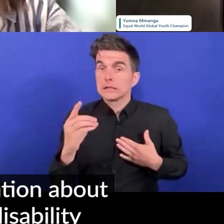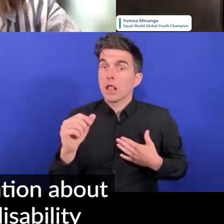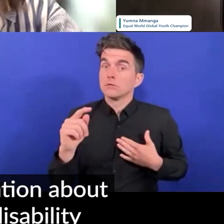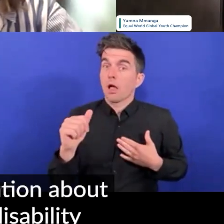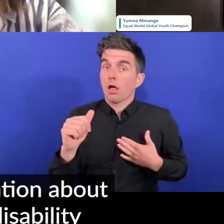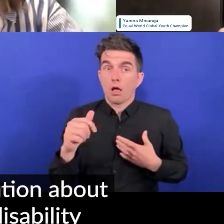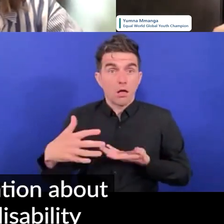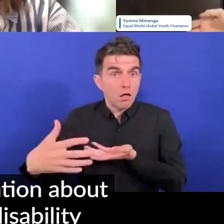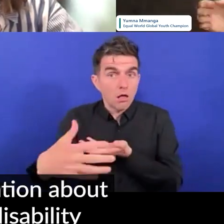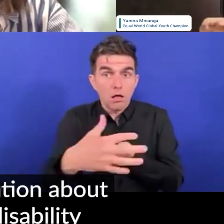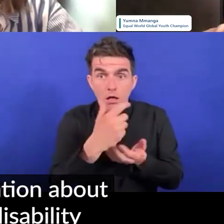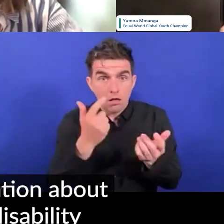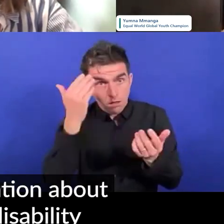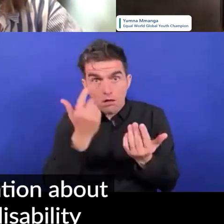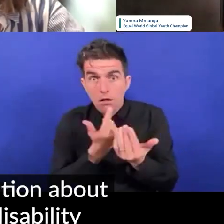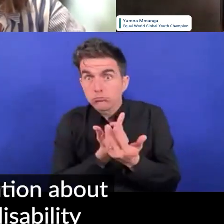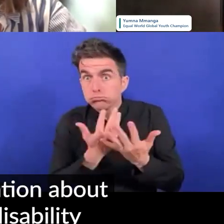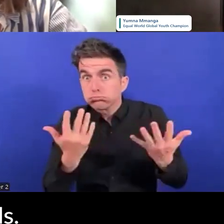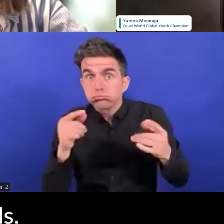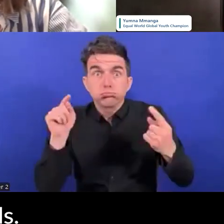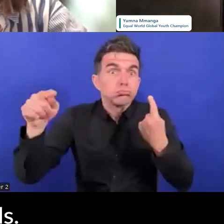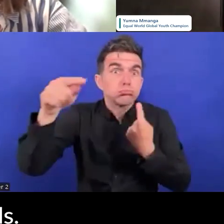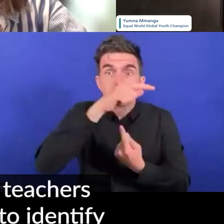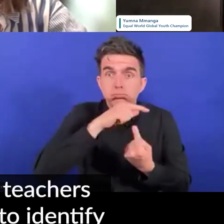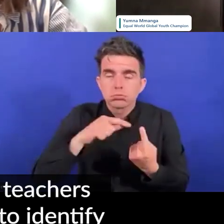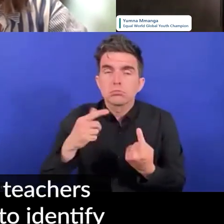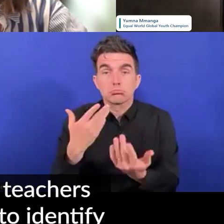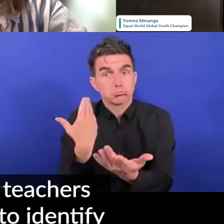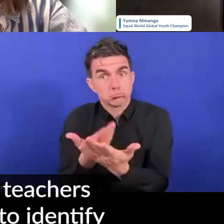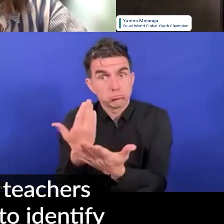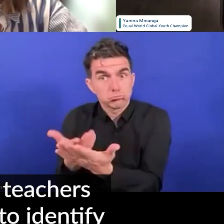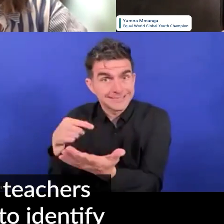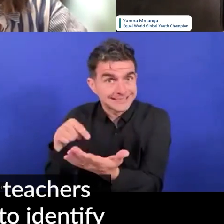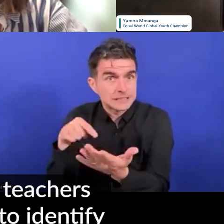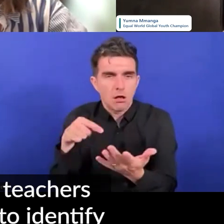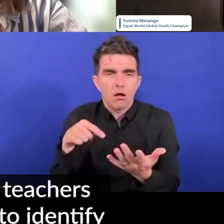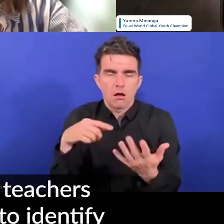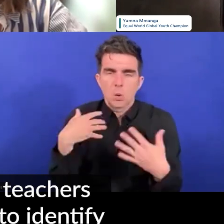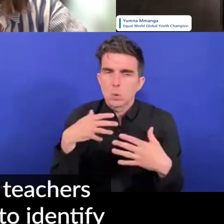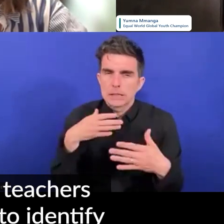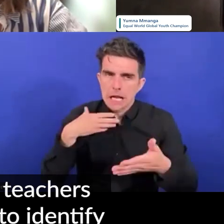and clear information about children with disabilities in schools. In many places, teachers